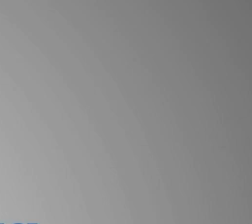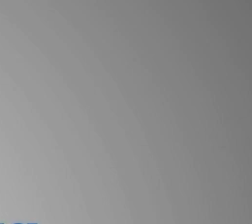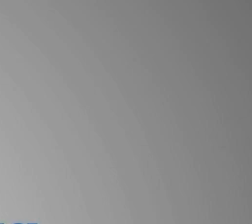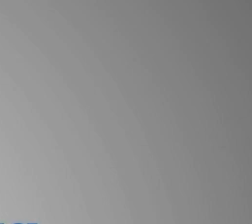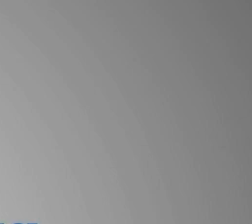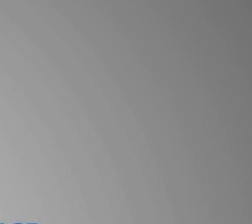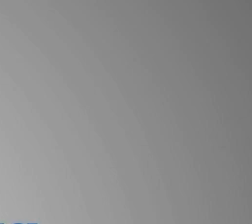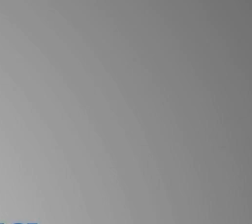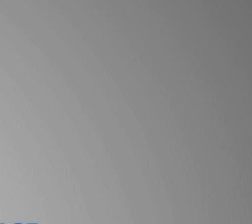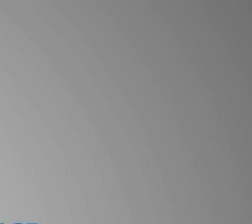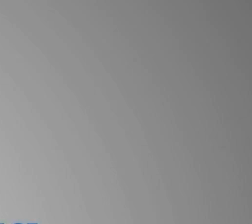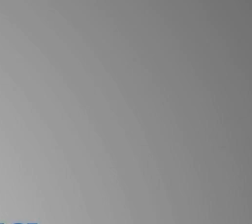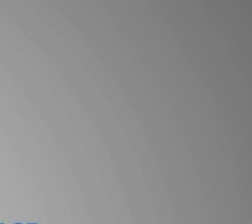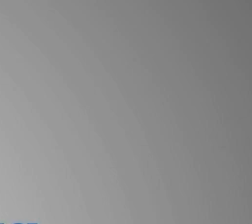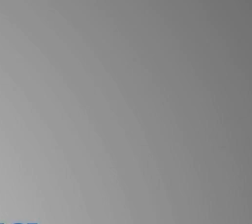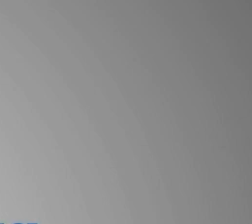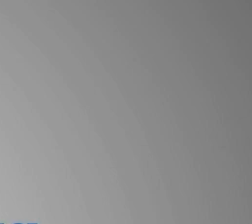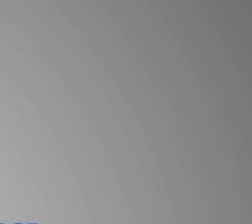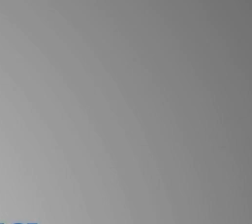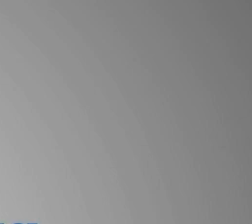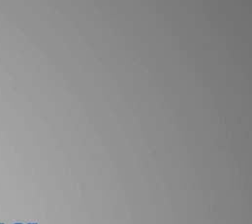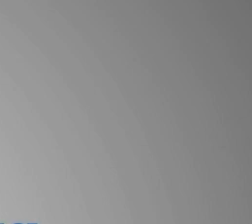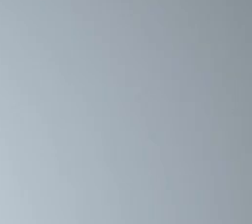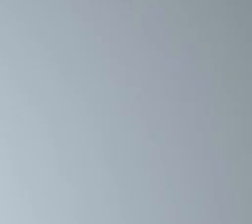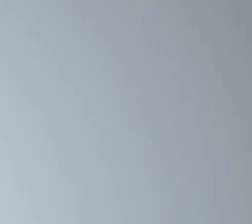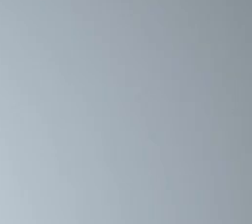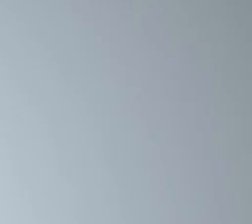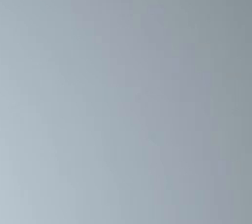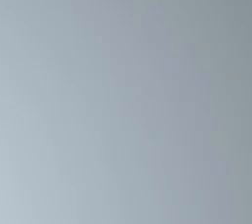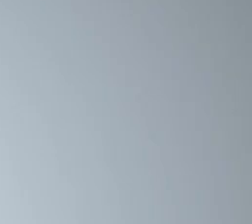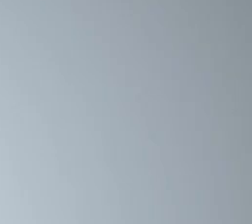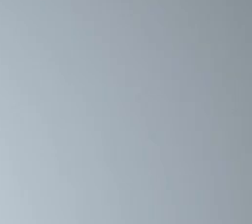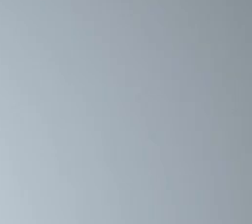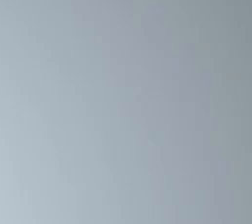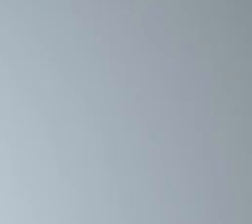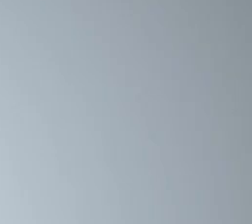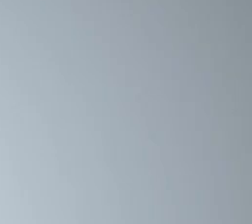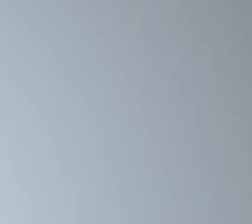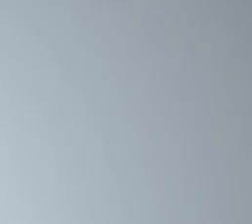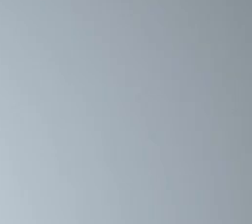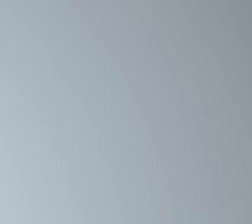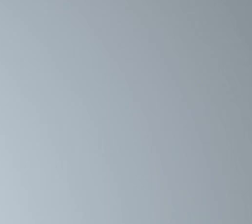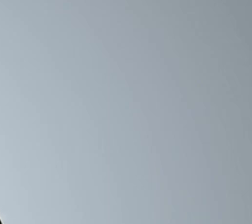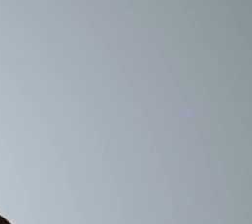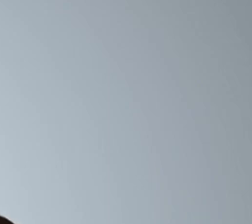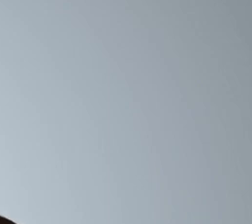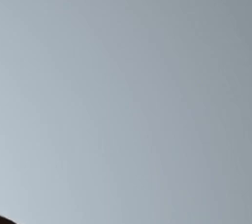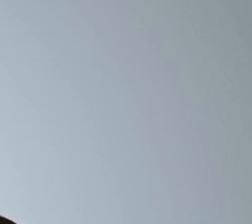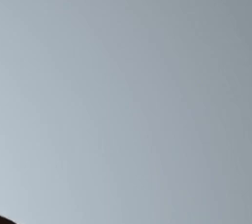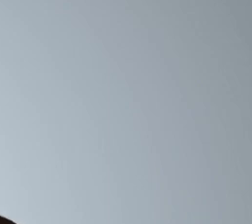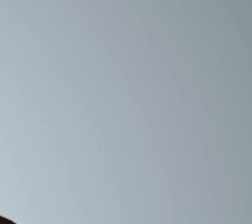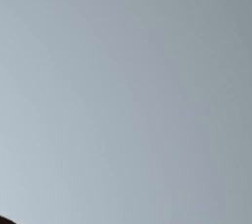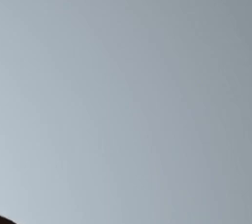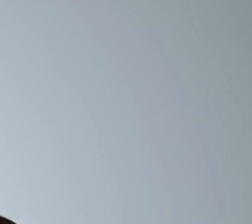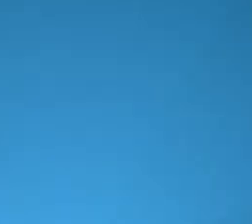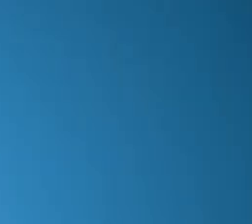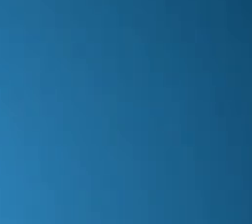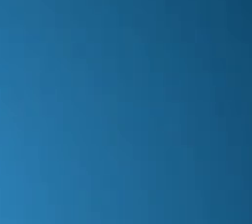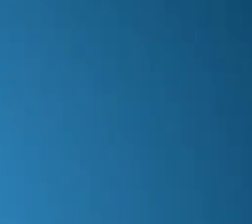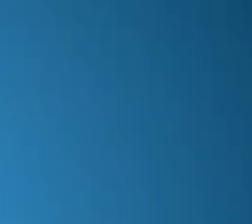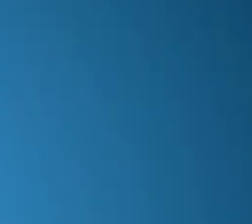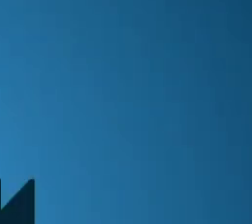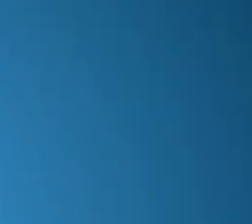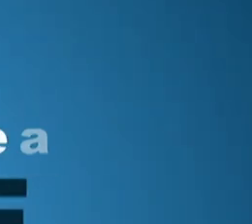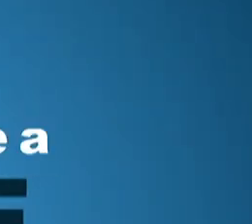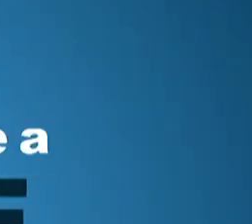A message from the Ministry of Labor and Social Security. Who are involved in the electoral process affirm their support for democracy,